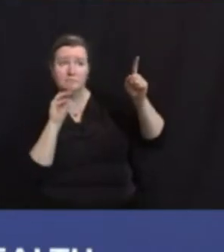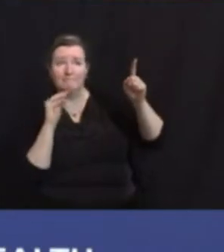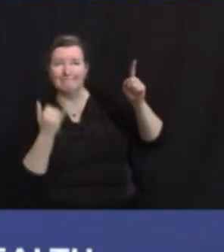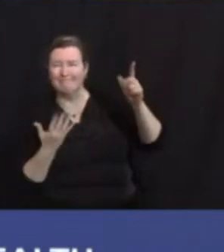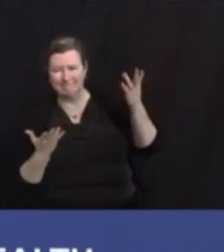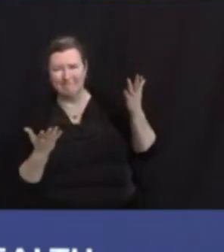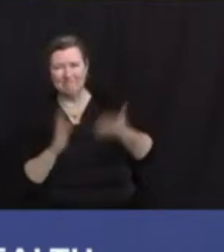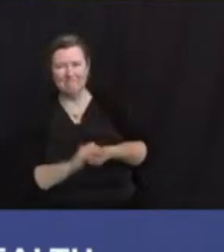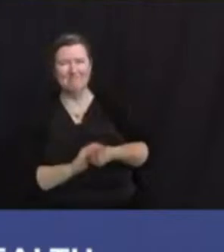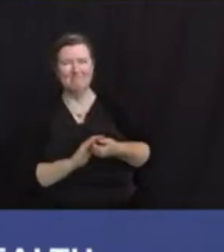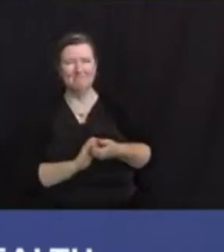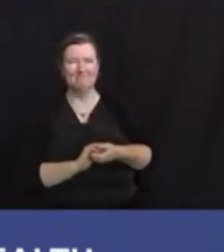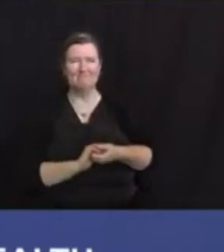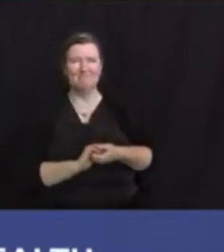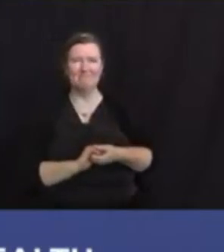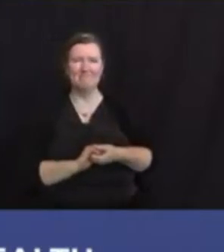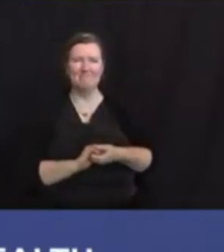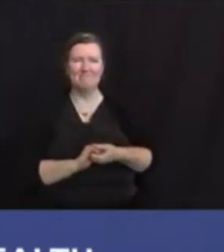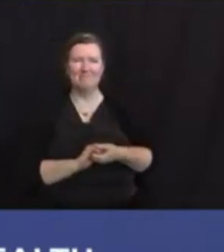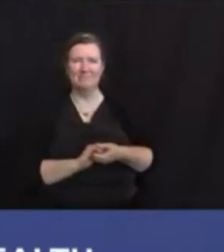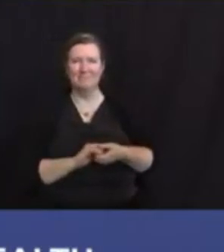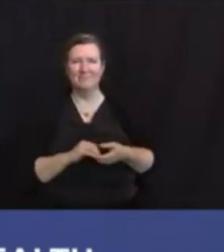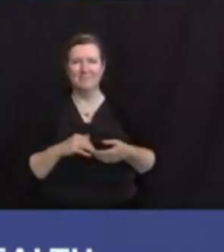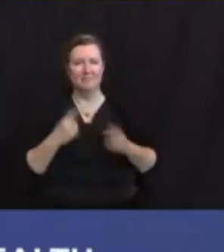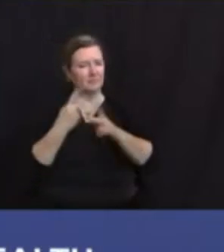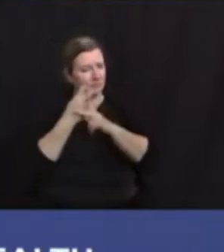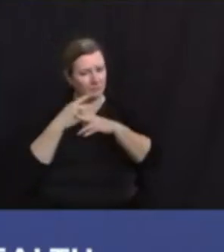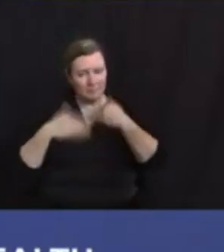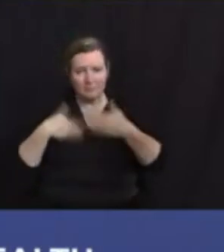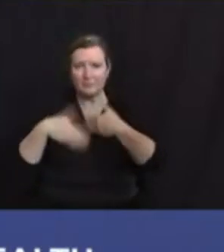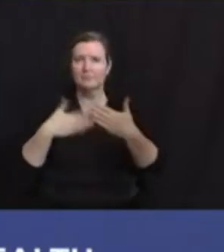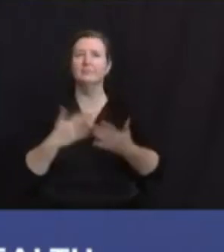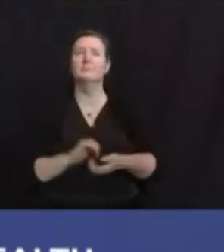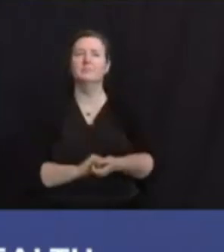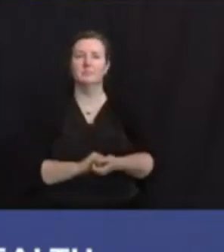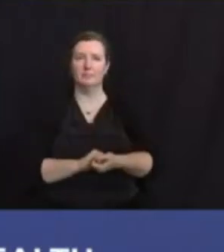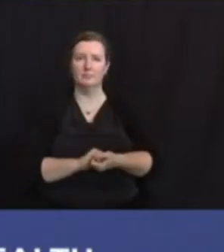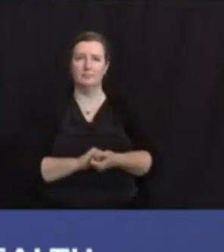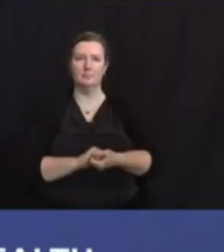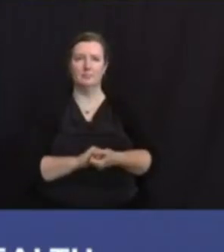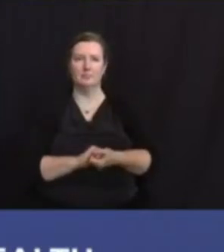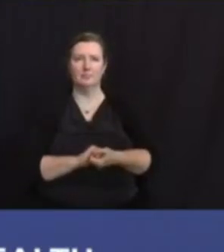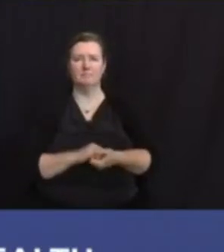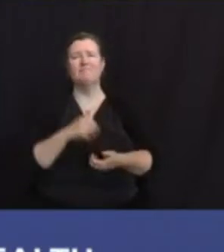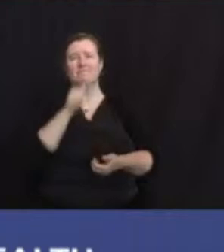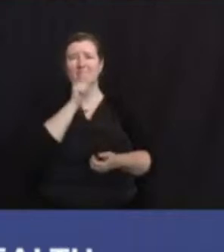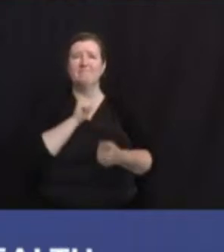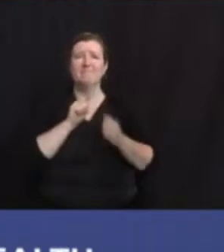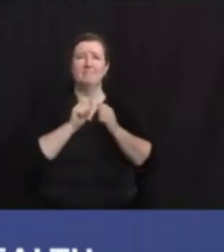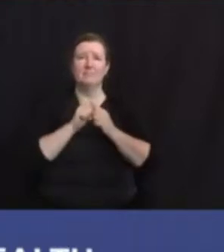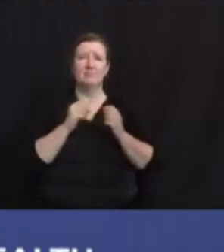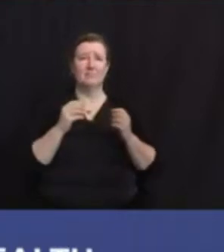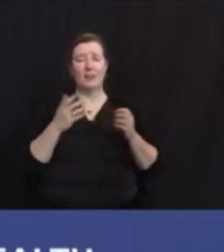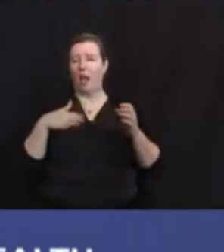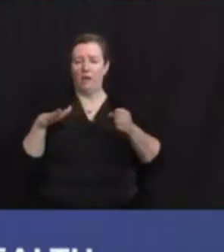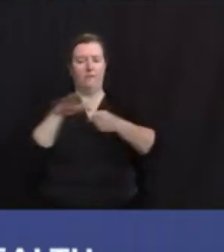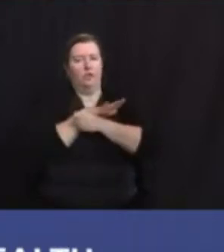I'm not worried about it. We're working it through. We're good. We're good. But again, bear with me because I don't have a full and complete answer for